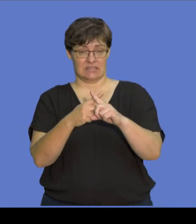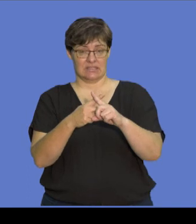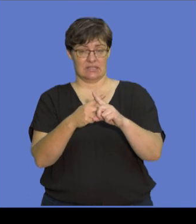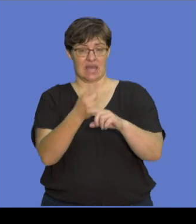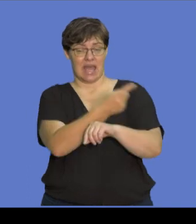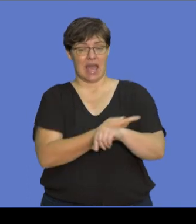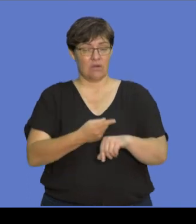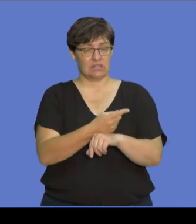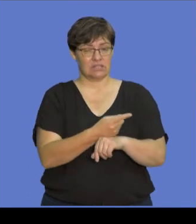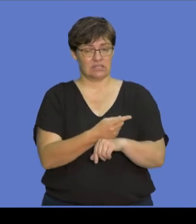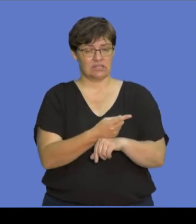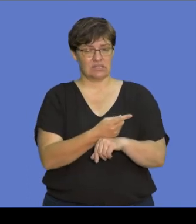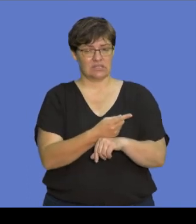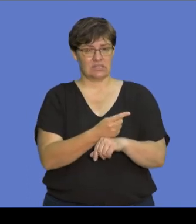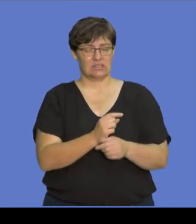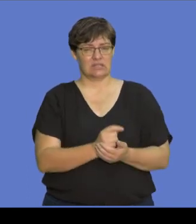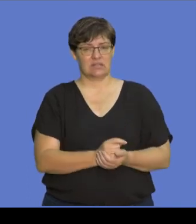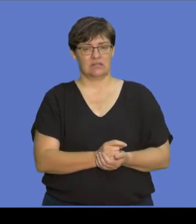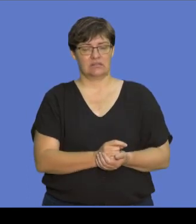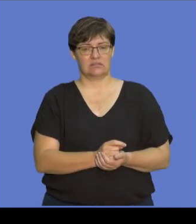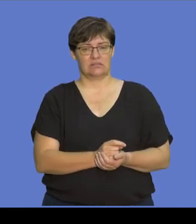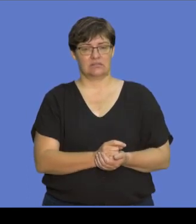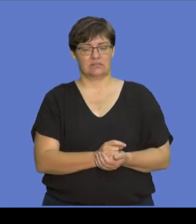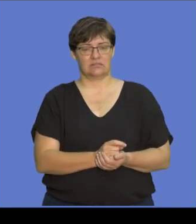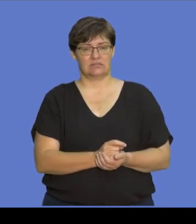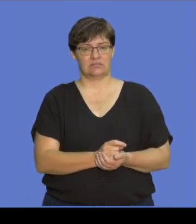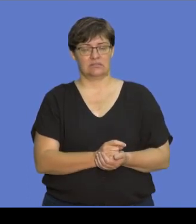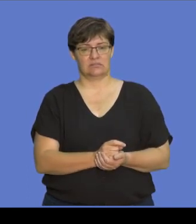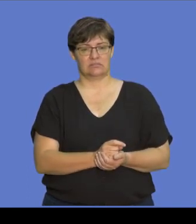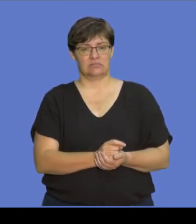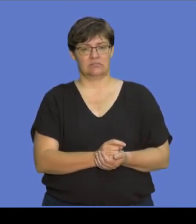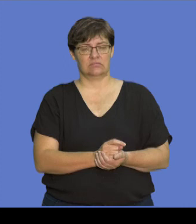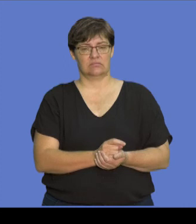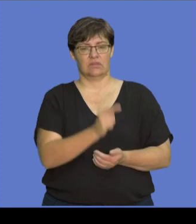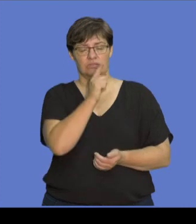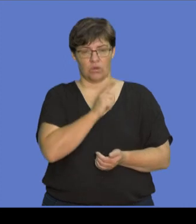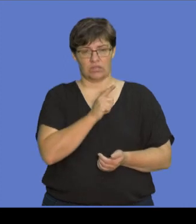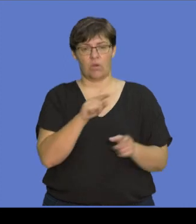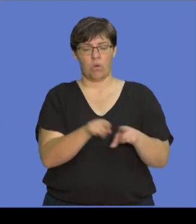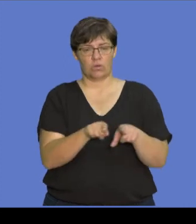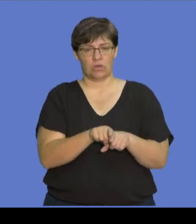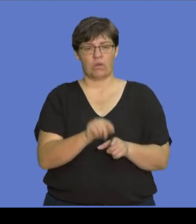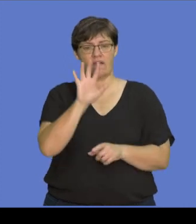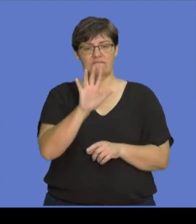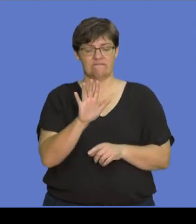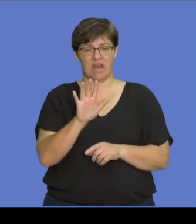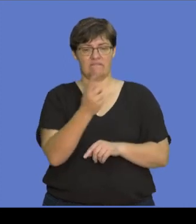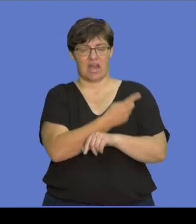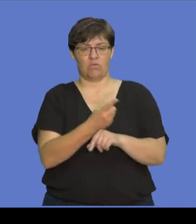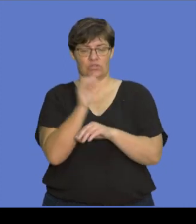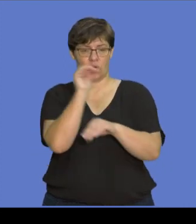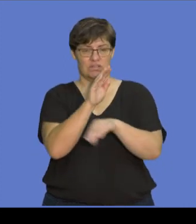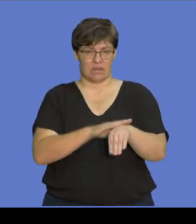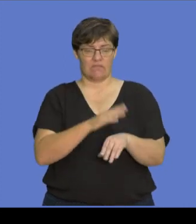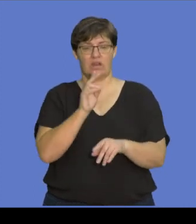number of hours. Where's your number of hours here? Let's work out our number of hours. They told you they also worked 5 hours overtime on